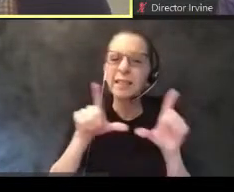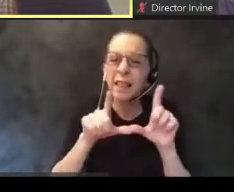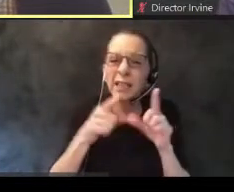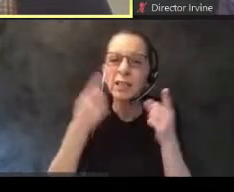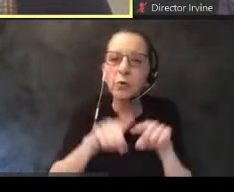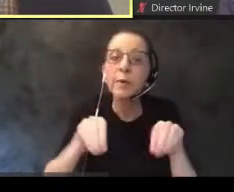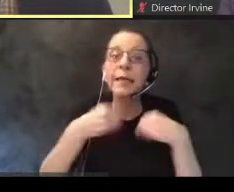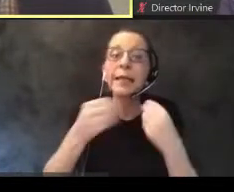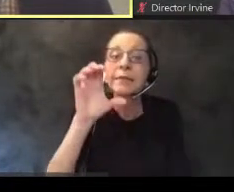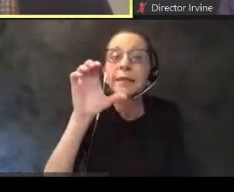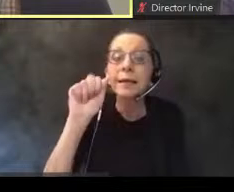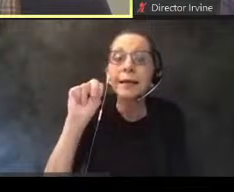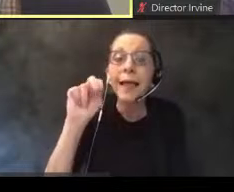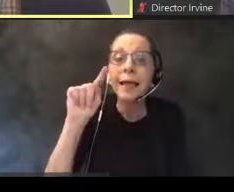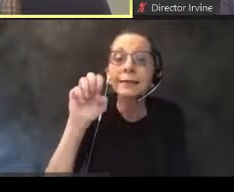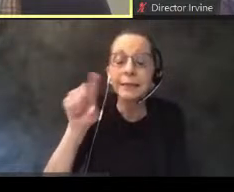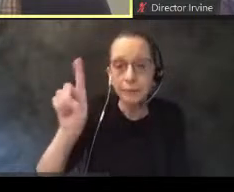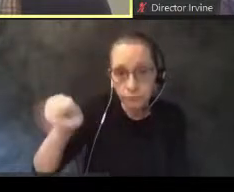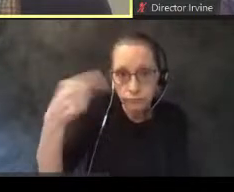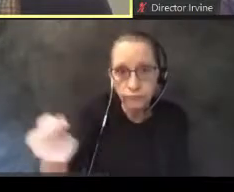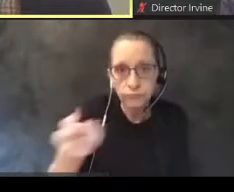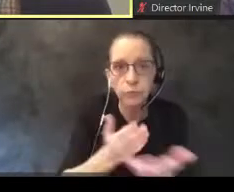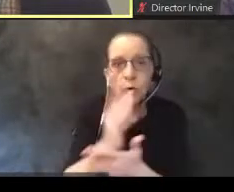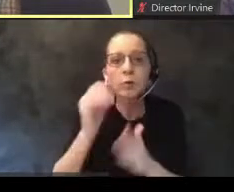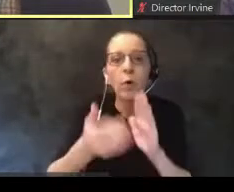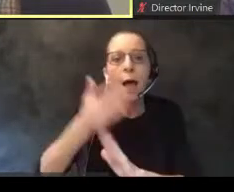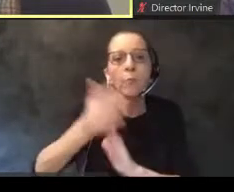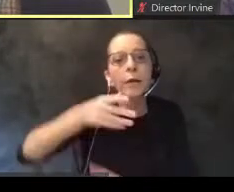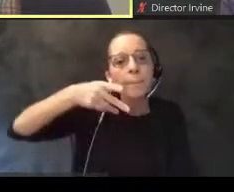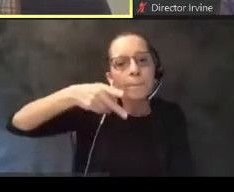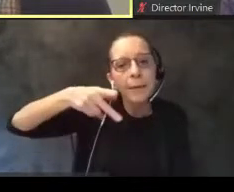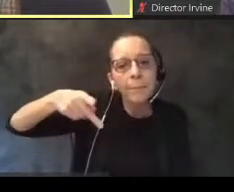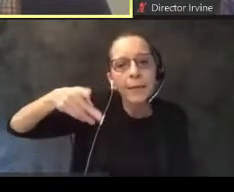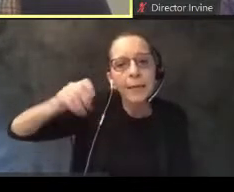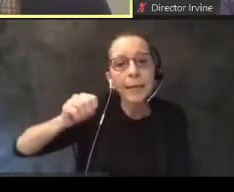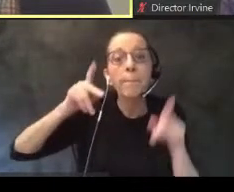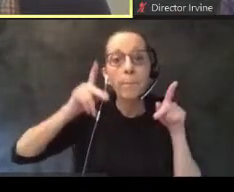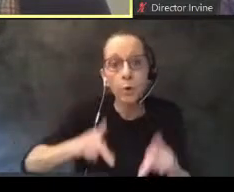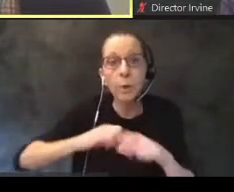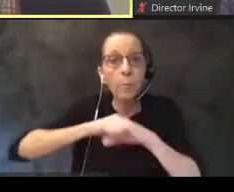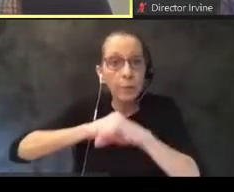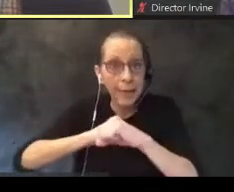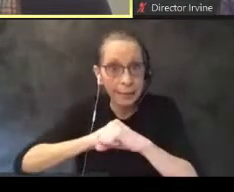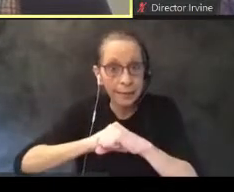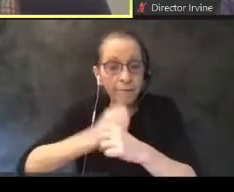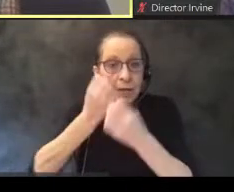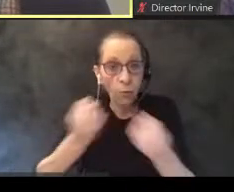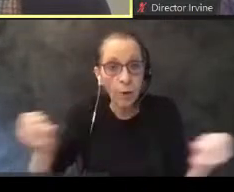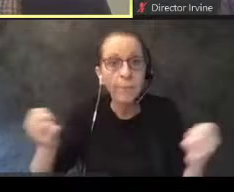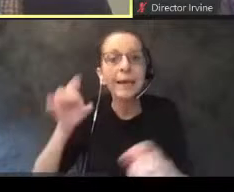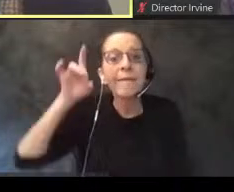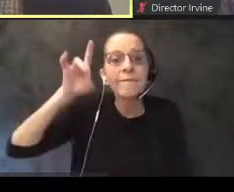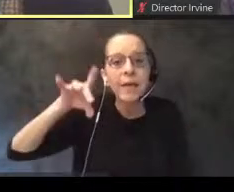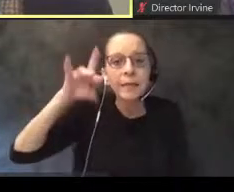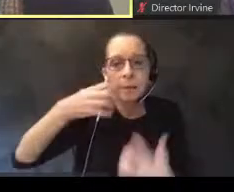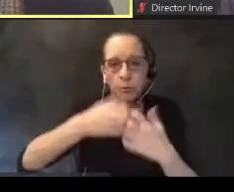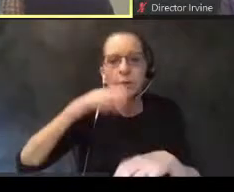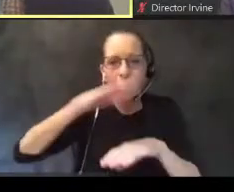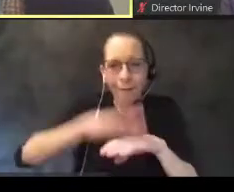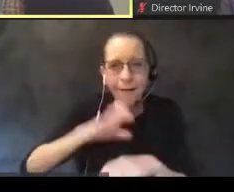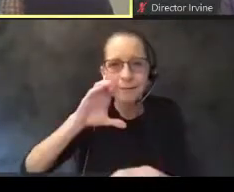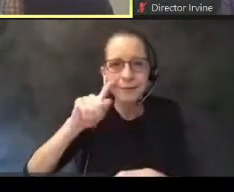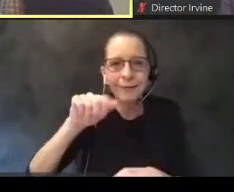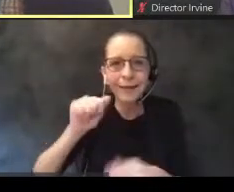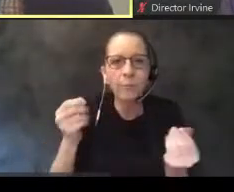grants Canteen the non-exclusive right to operate personal protective equipment, PPE, vending machines on CTA property.